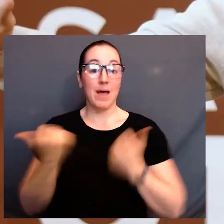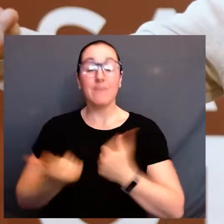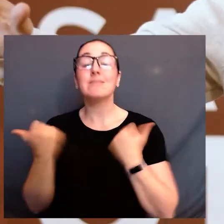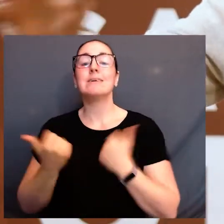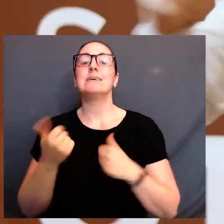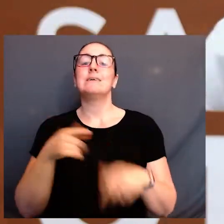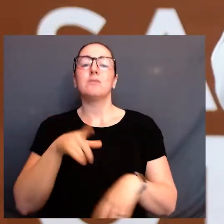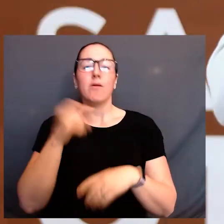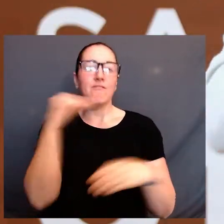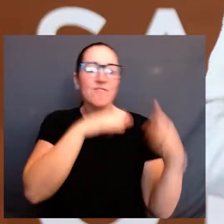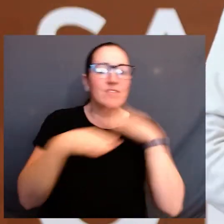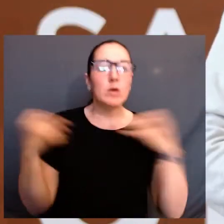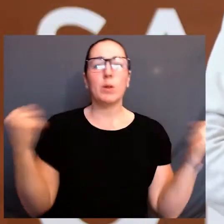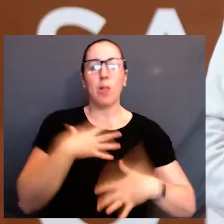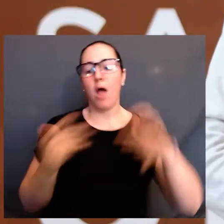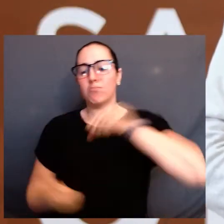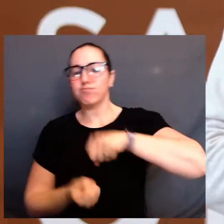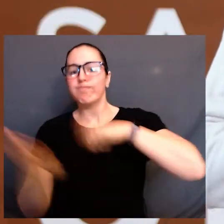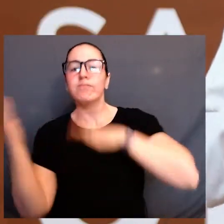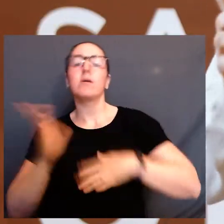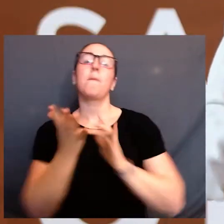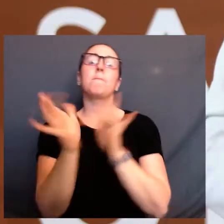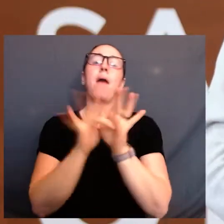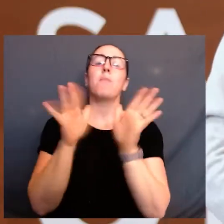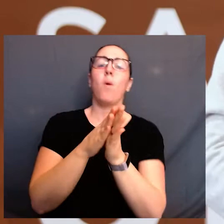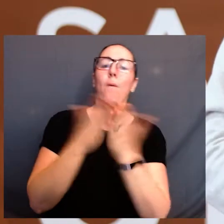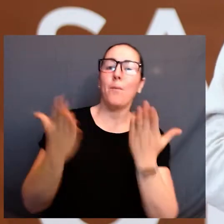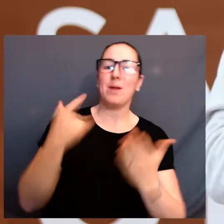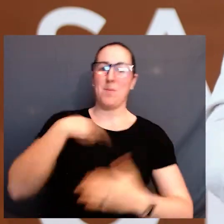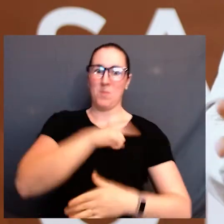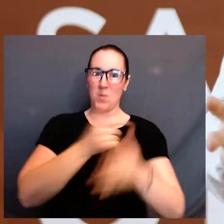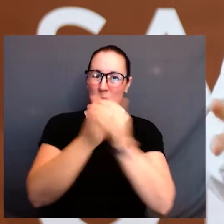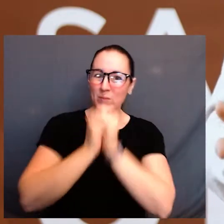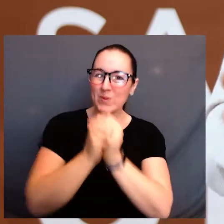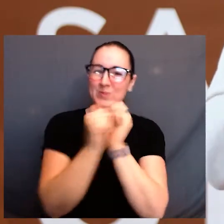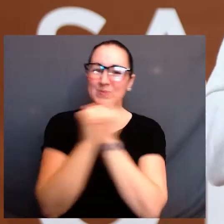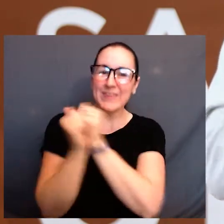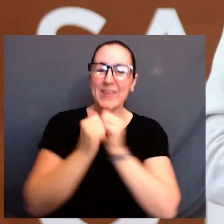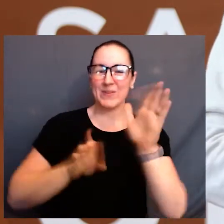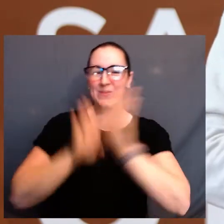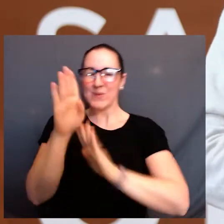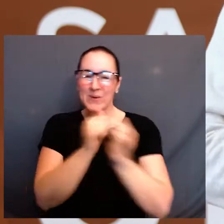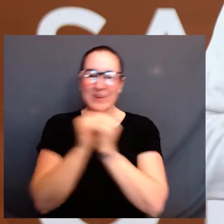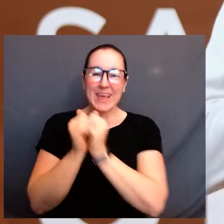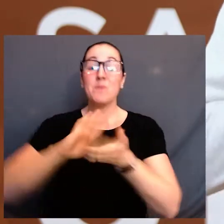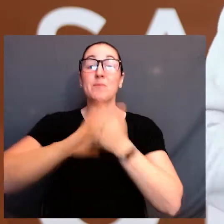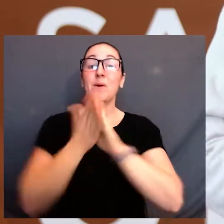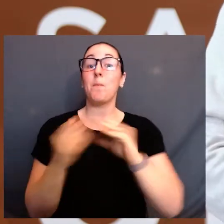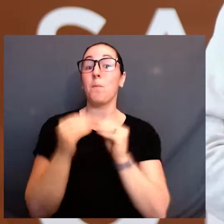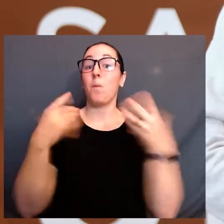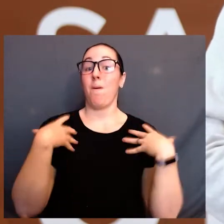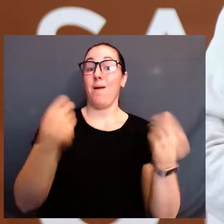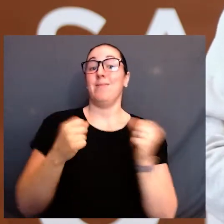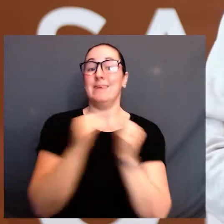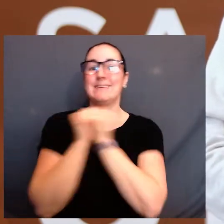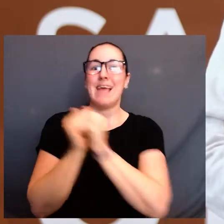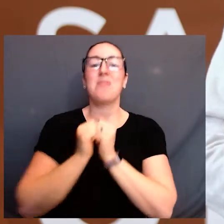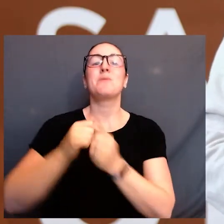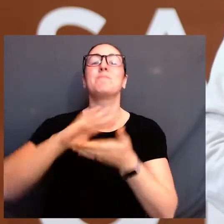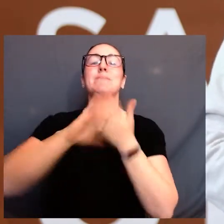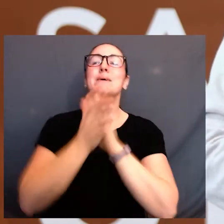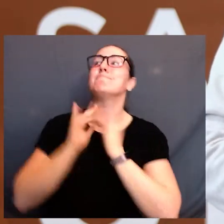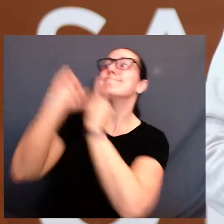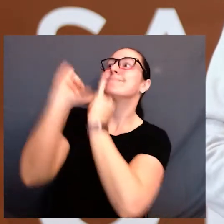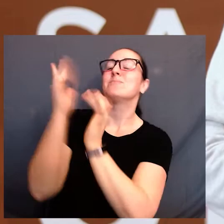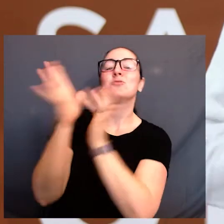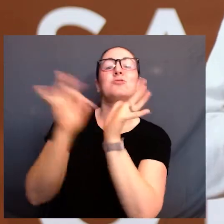our minds. Let's lean in, grab our Bibles and open our Bible apps. Let's worship together. Let's grow together, get healthier together, and become